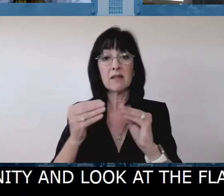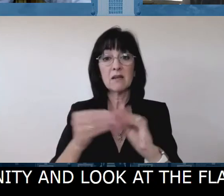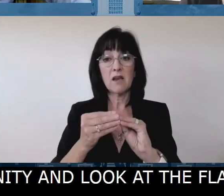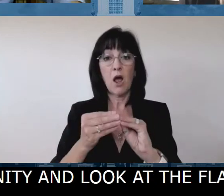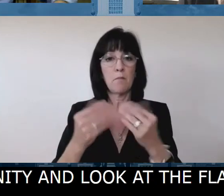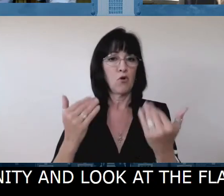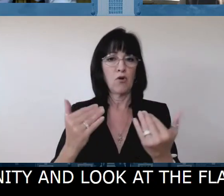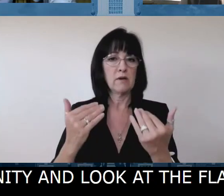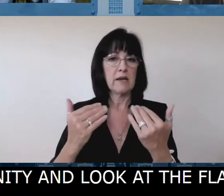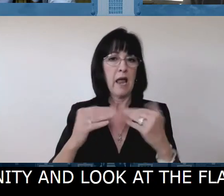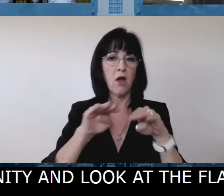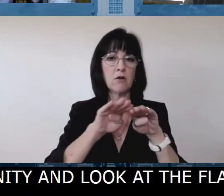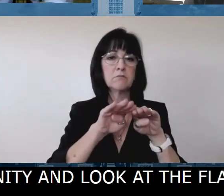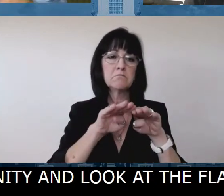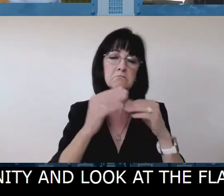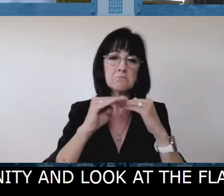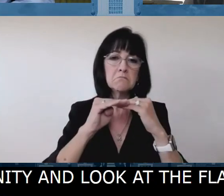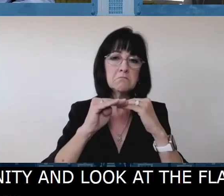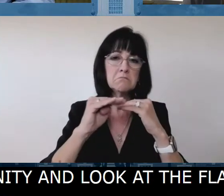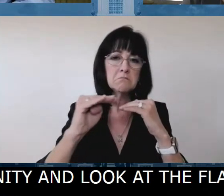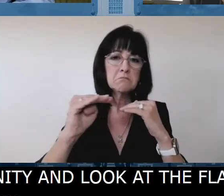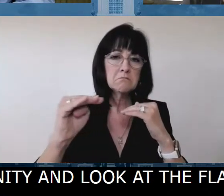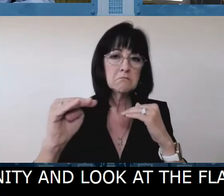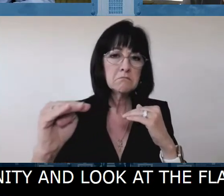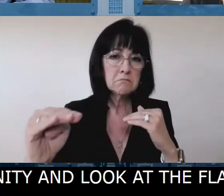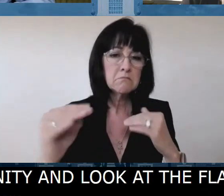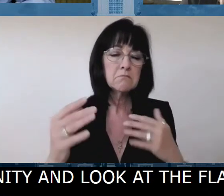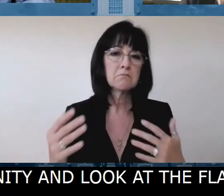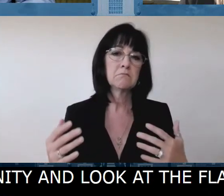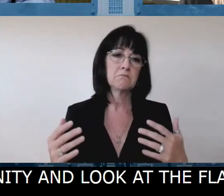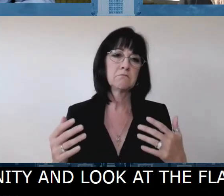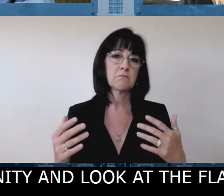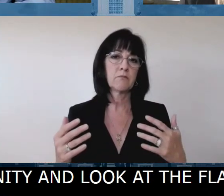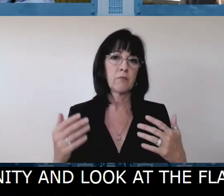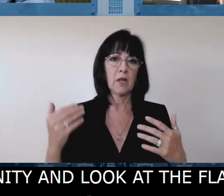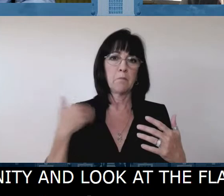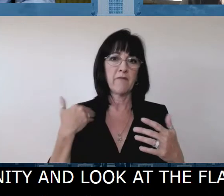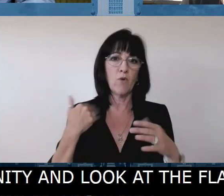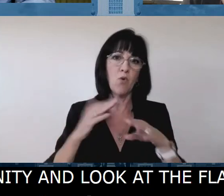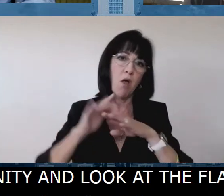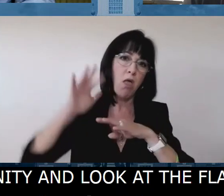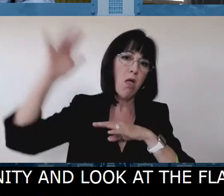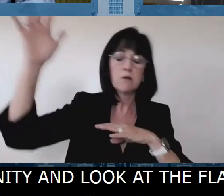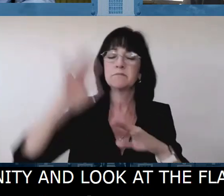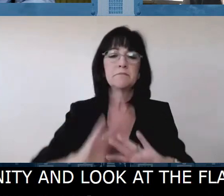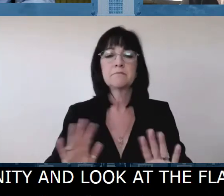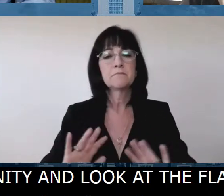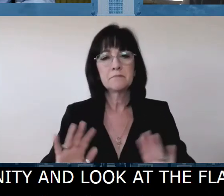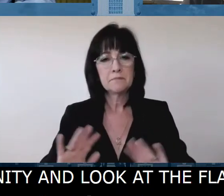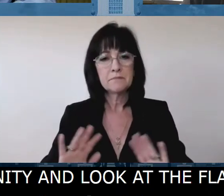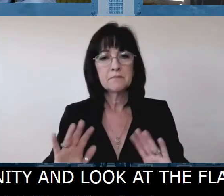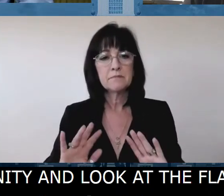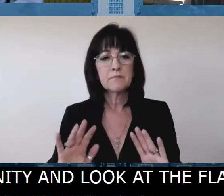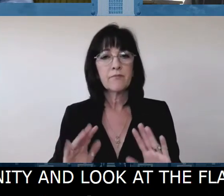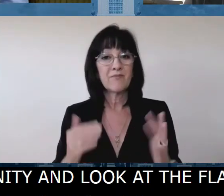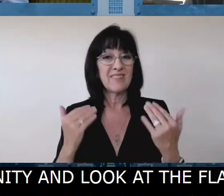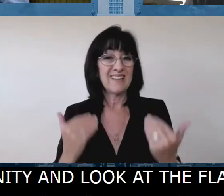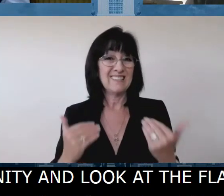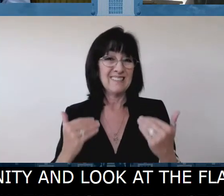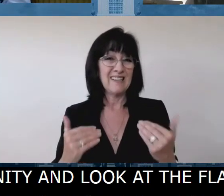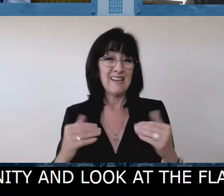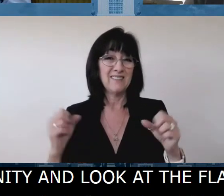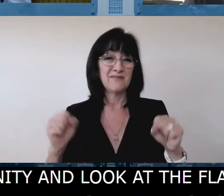certainly the fact that a lot of people right now we're seeing increases